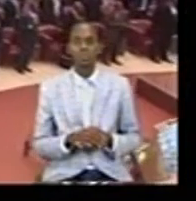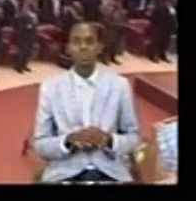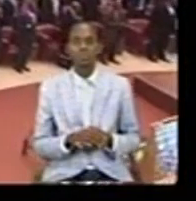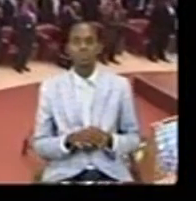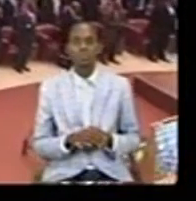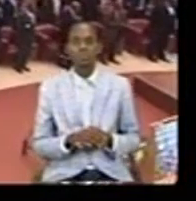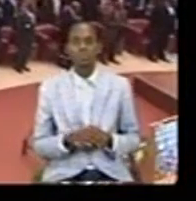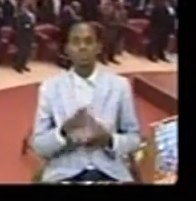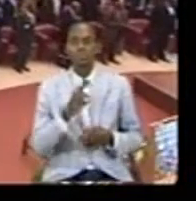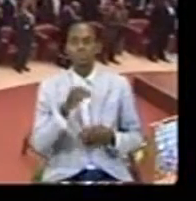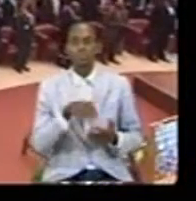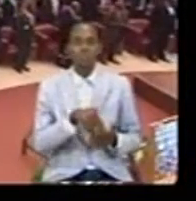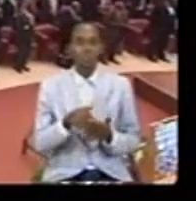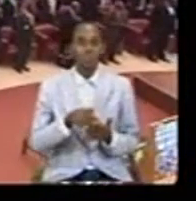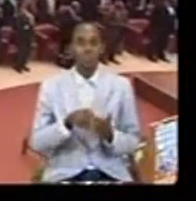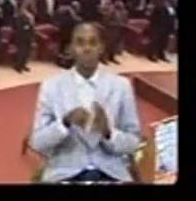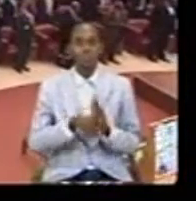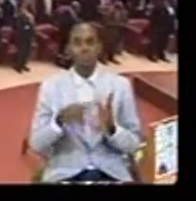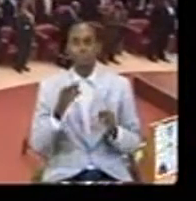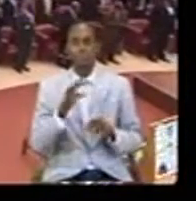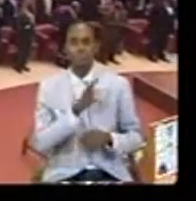No weakness of character.